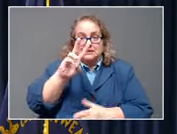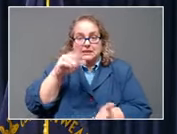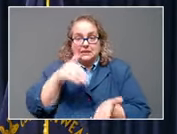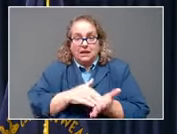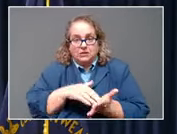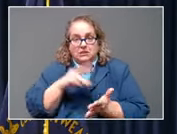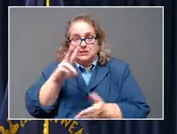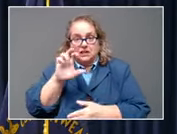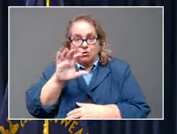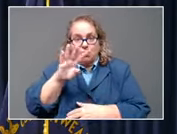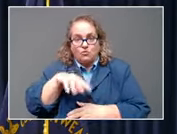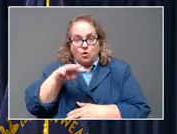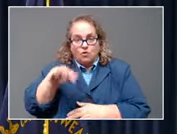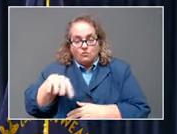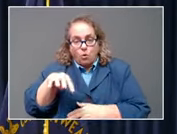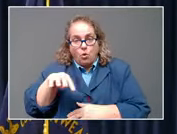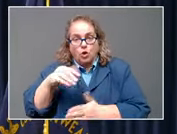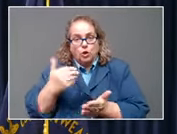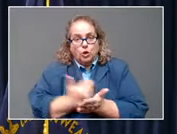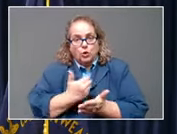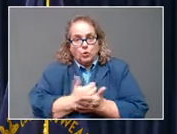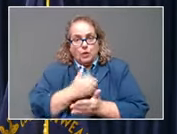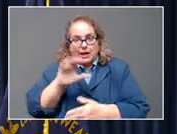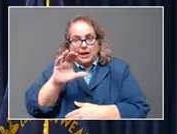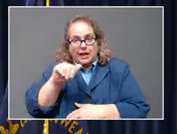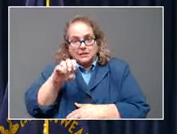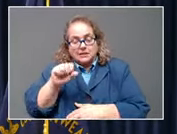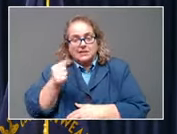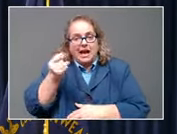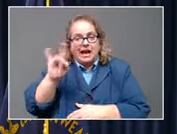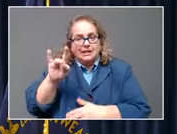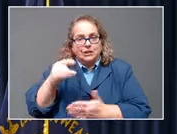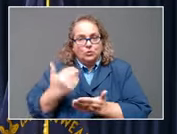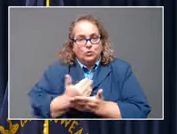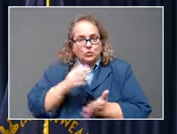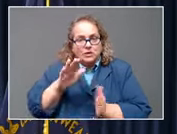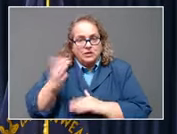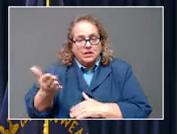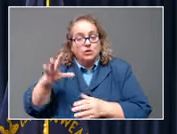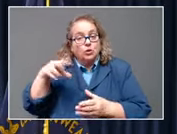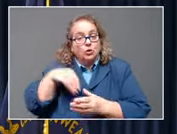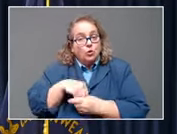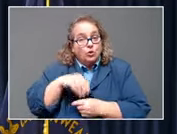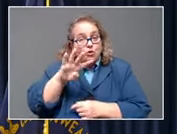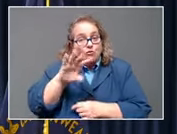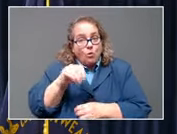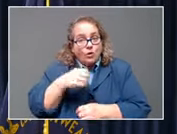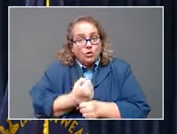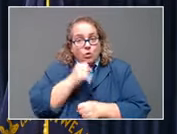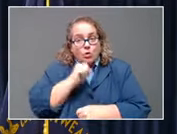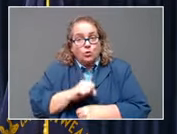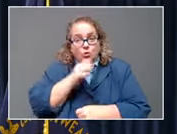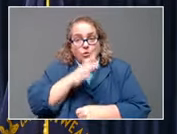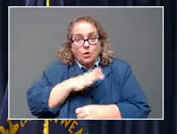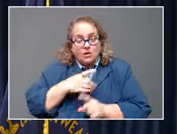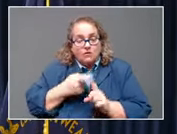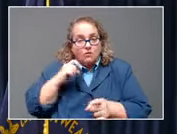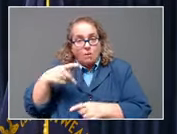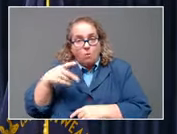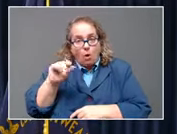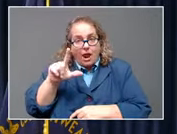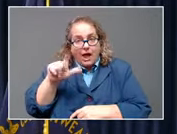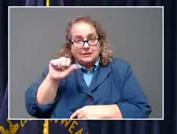6,644 new cases, 18 new deaths, including a 40-year-old woman from Pulaski County. And